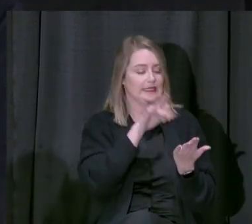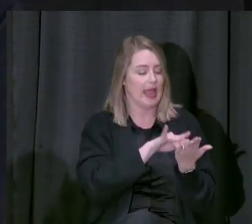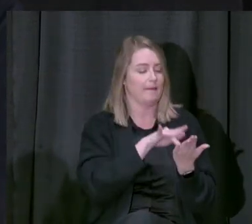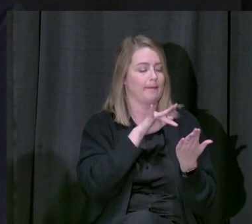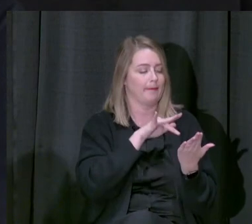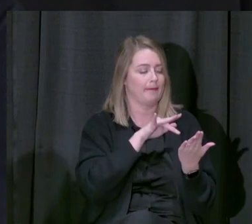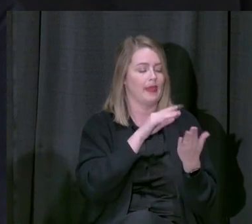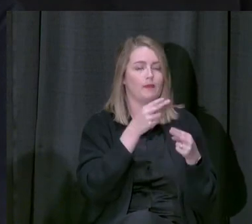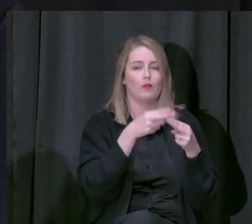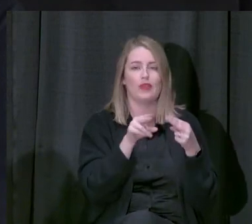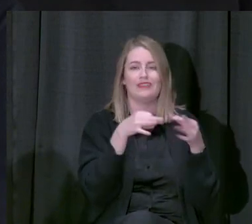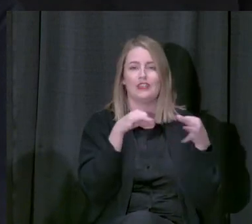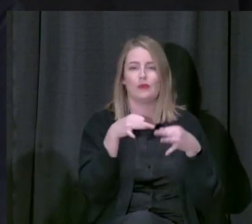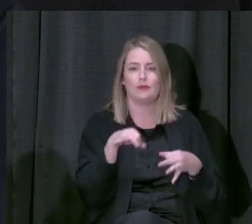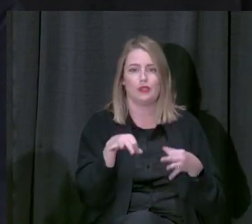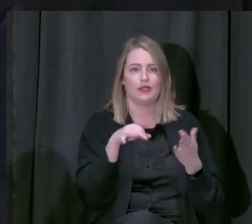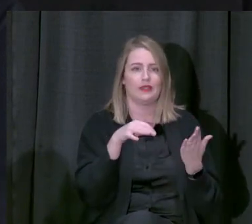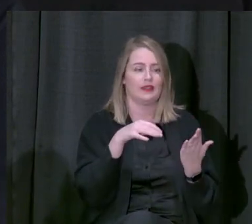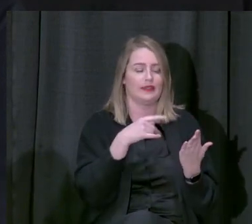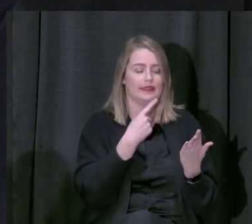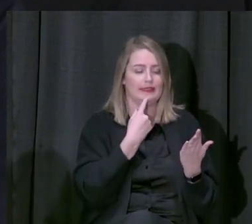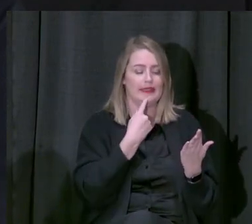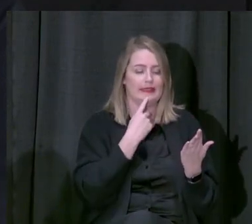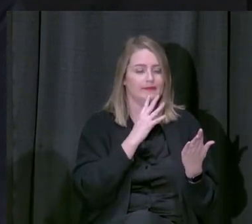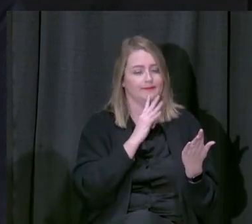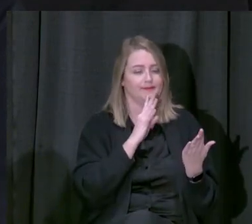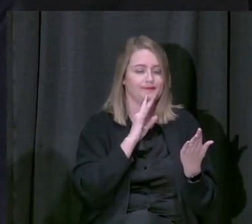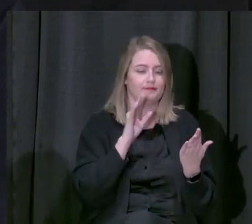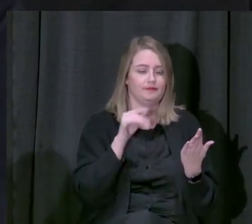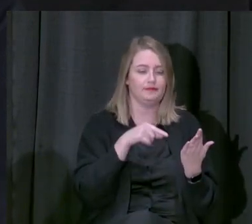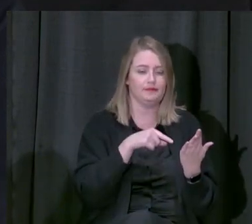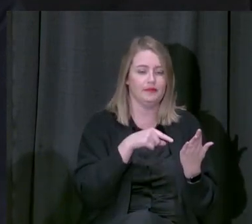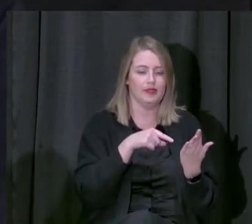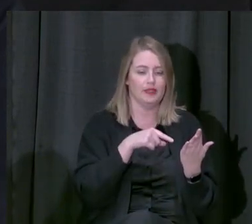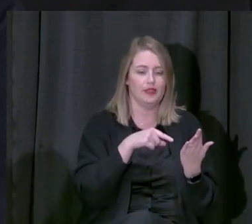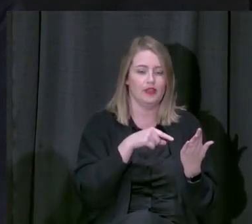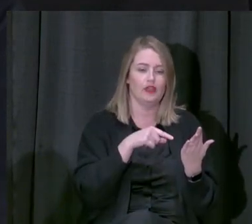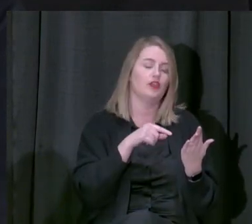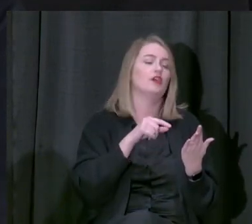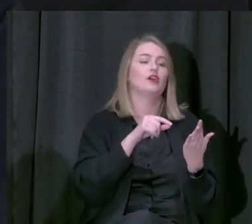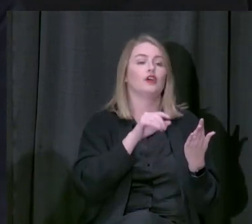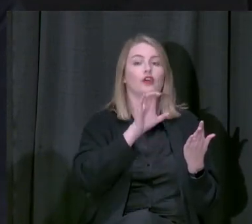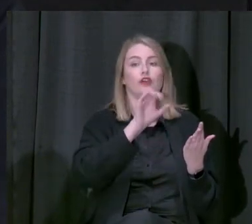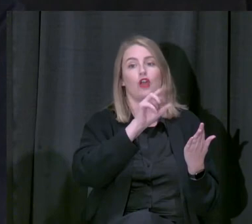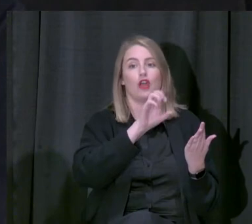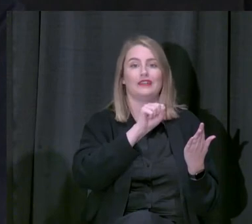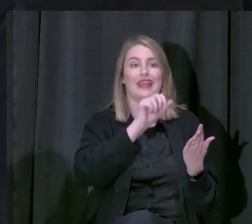brief description. It says cars A through F,